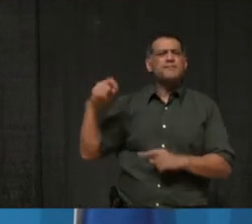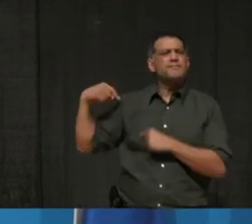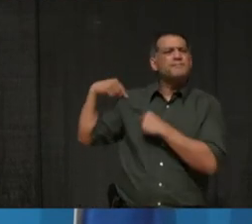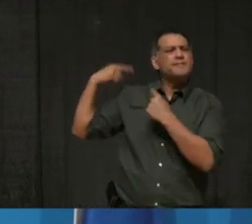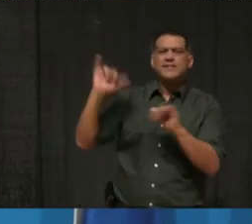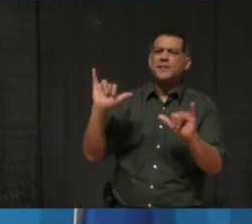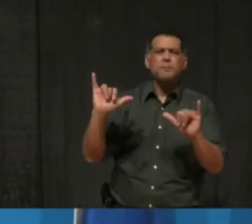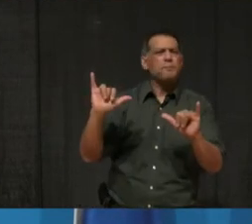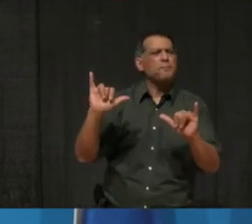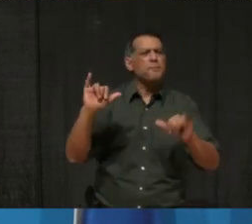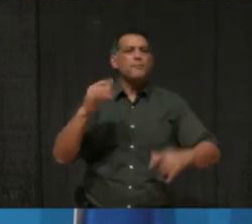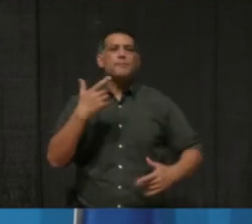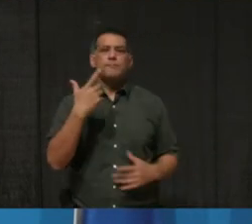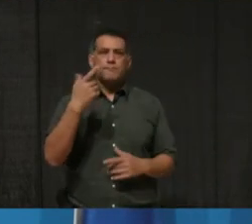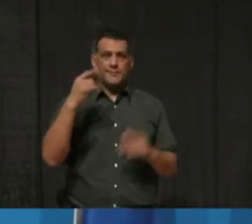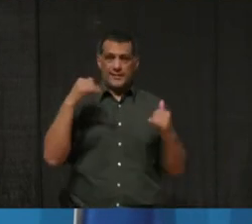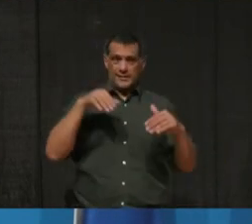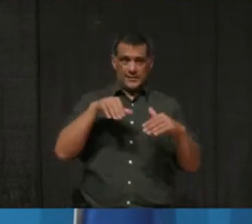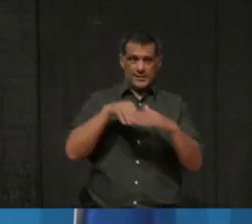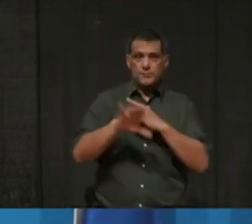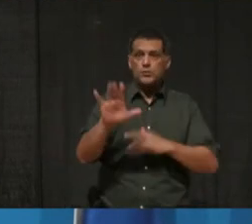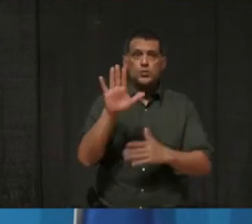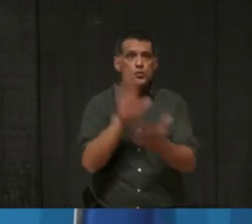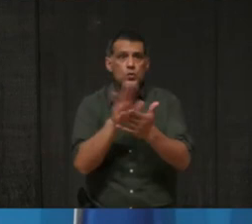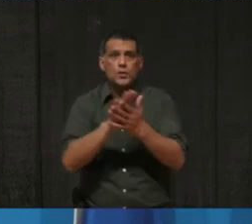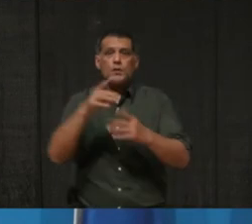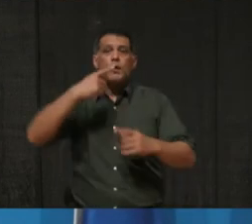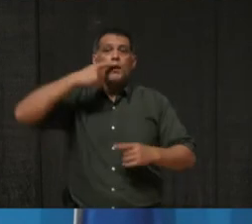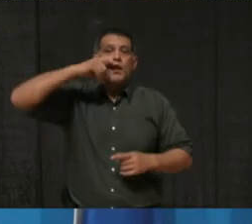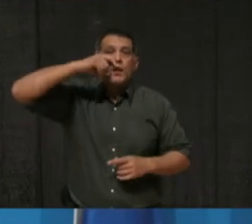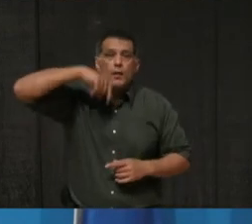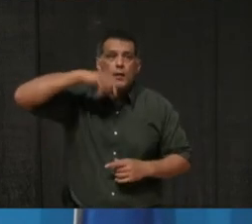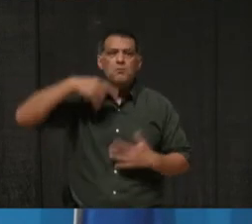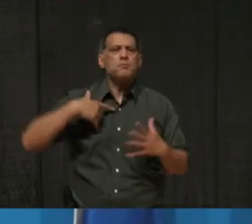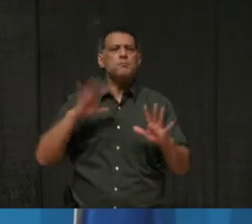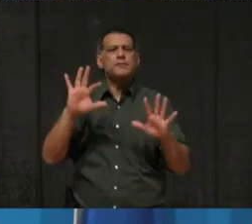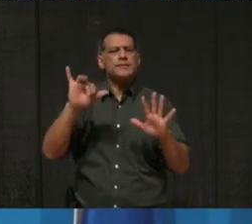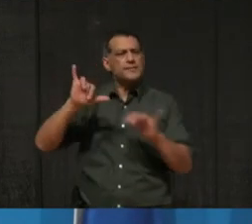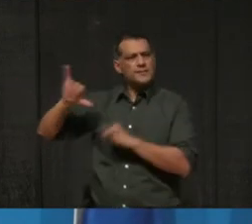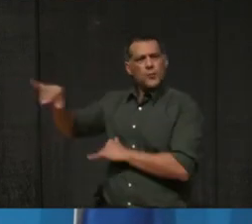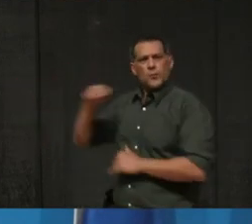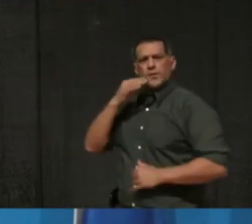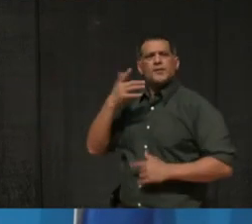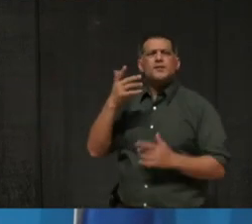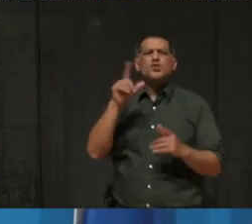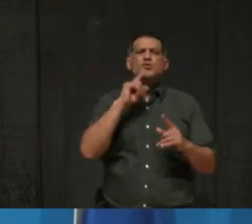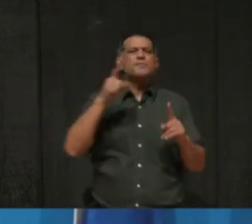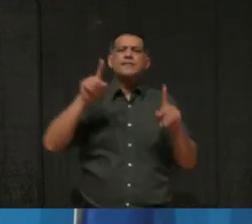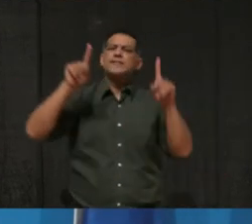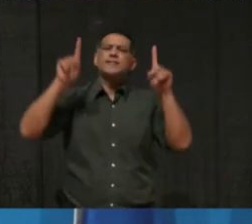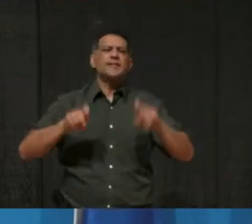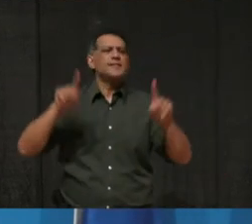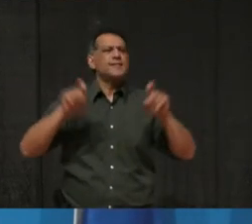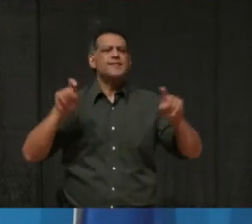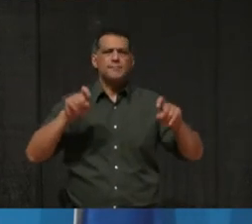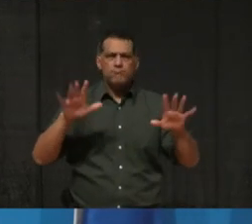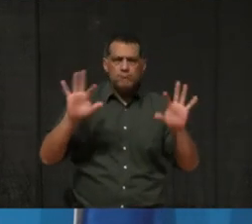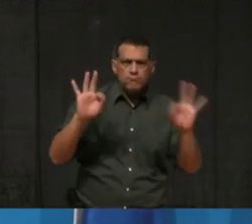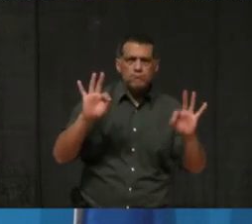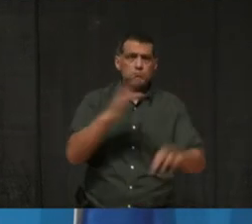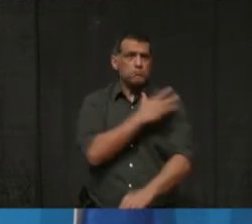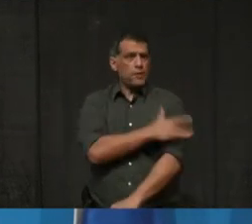individuals out of the school system. Rapid testing, absolutely. And I understand that that is something that is now being offered by provincial